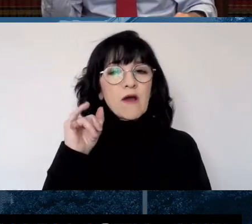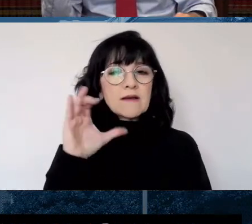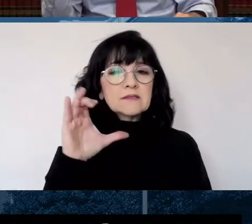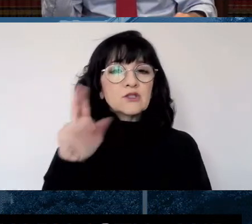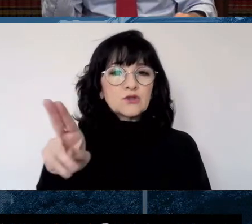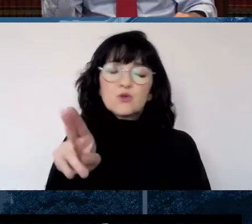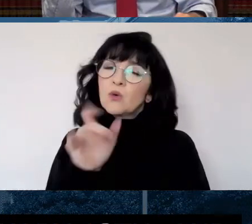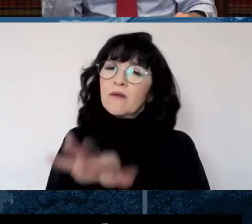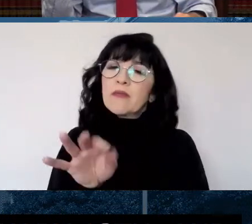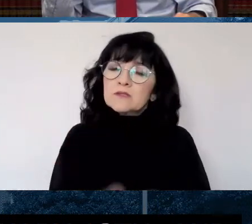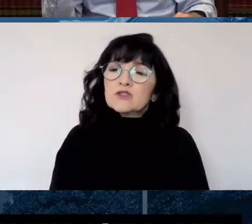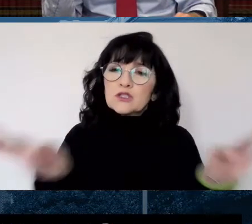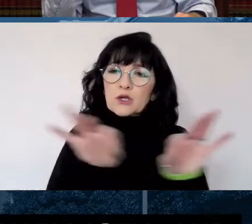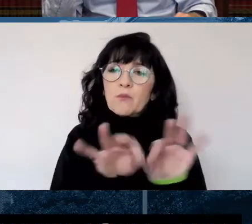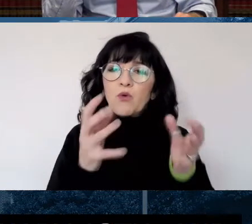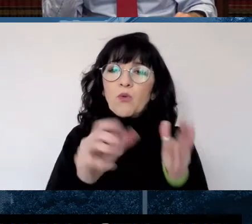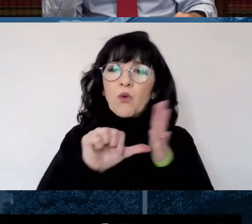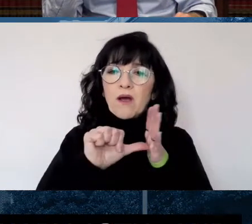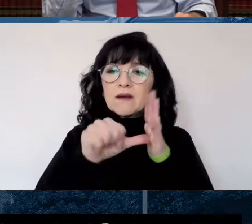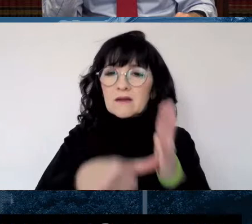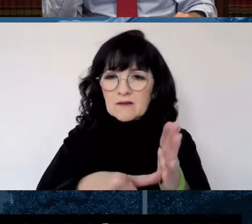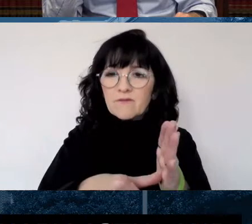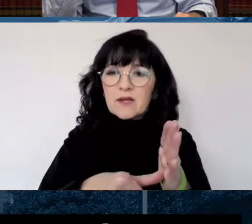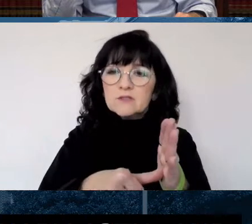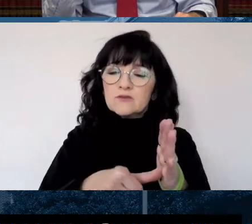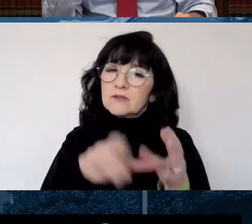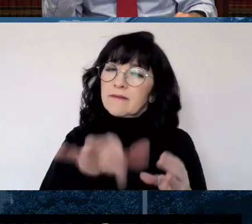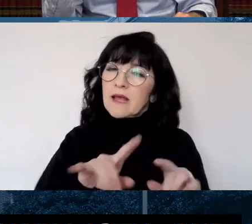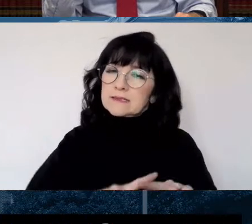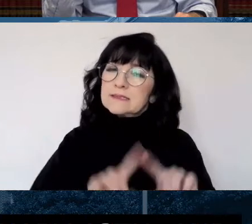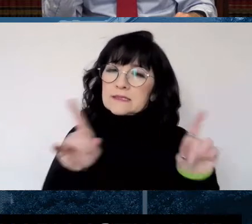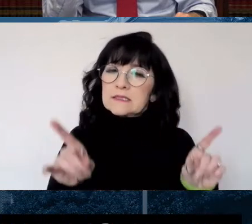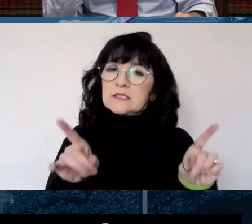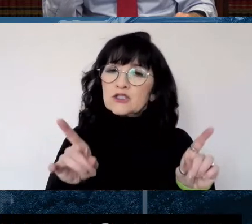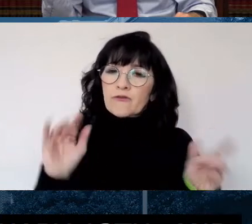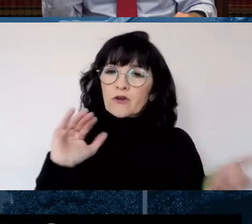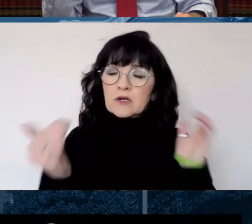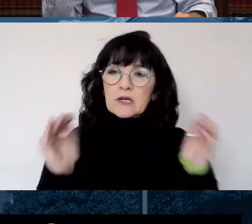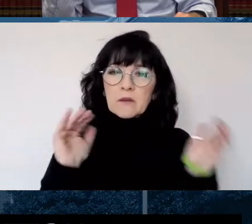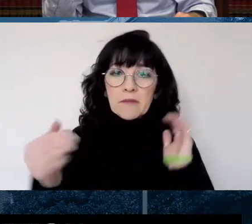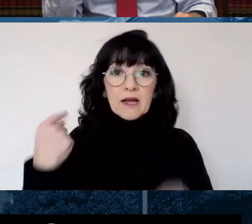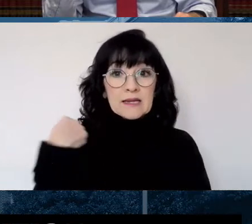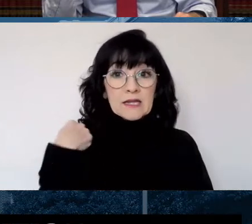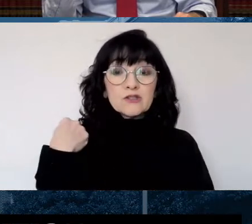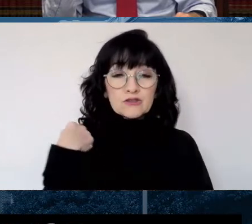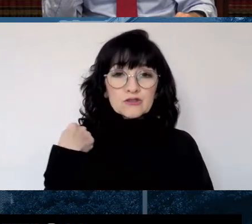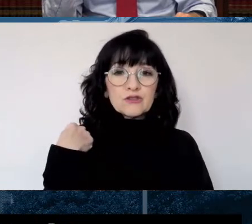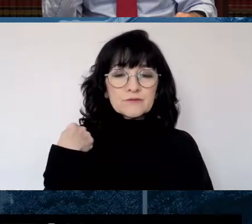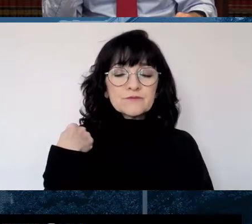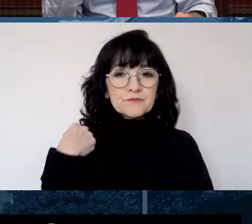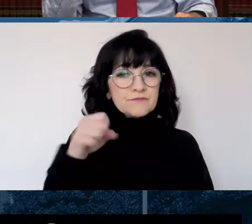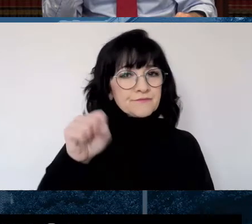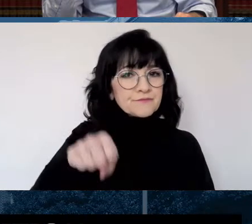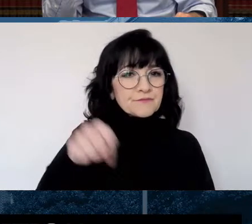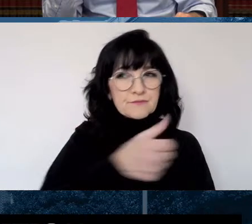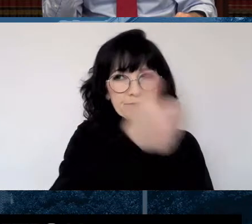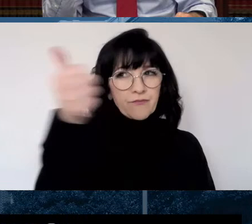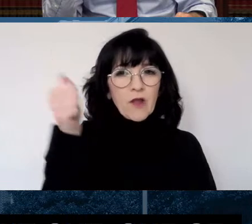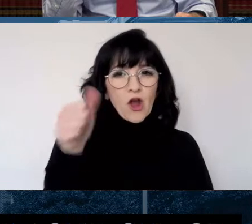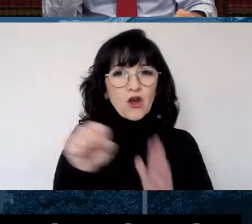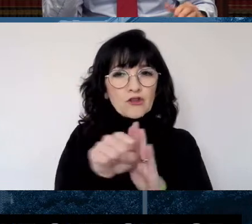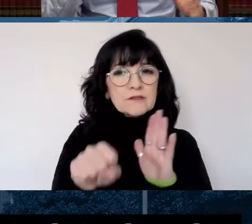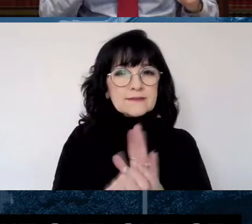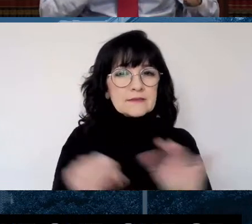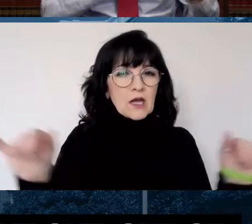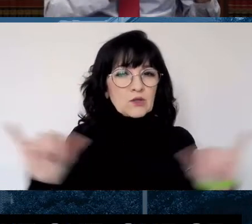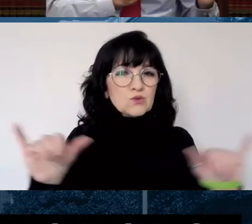things that we're seeing that's different, we think, than it was last year, and every other state was talking about the same